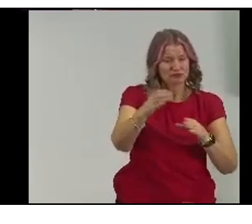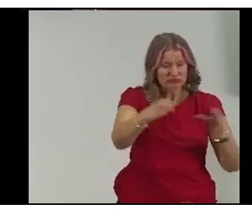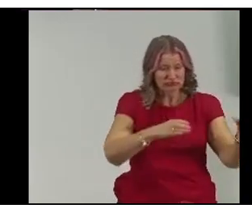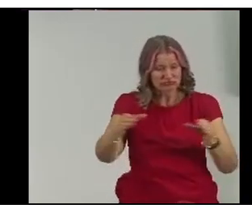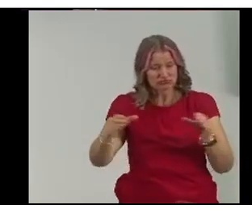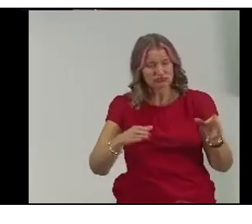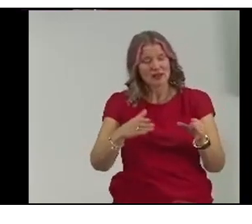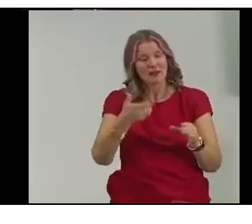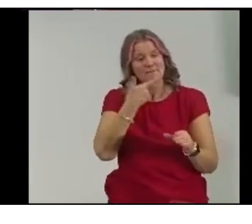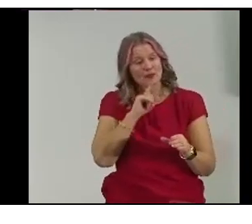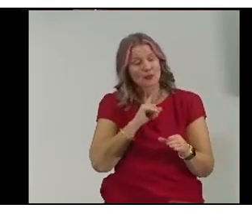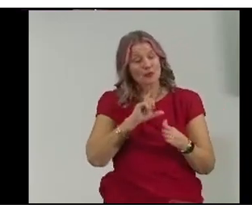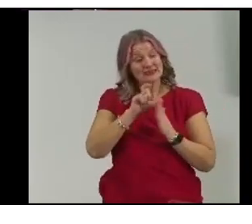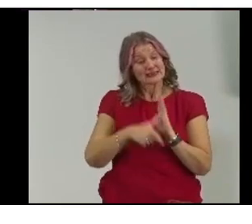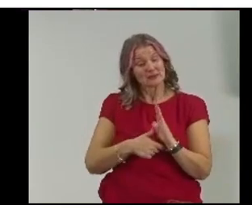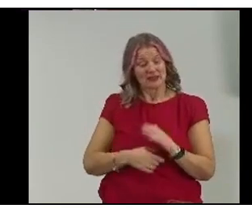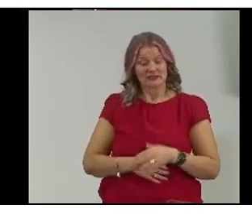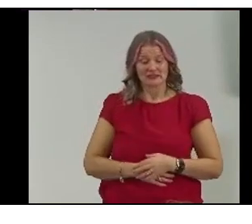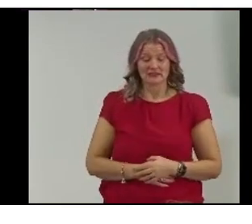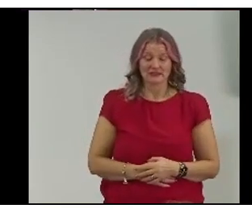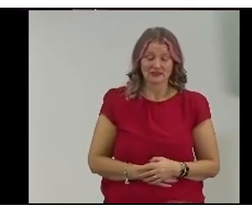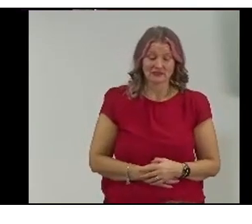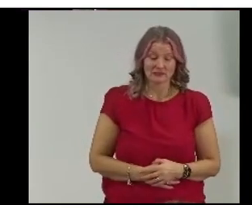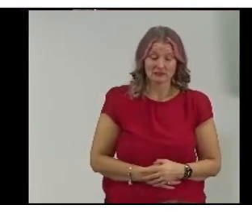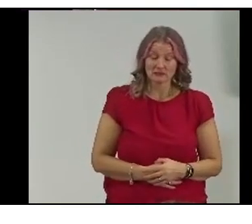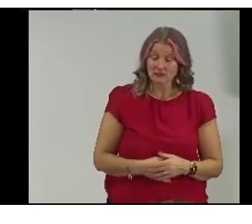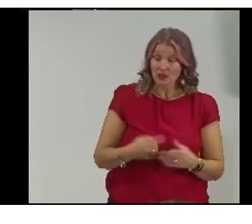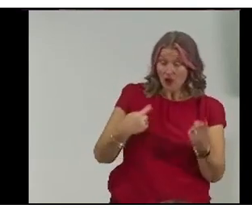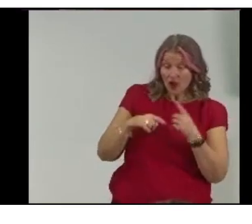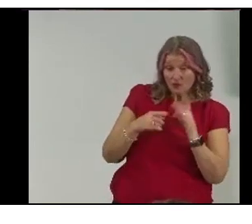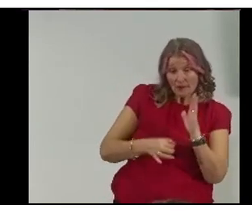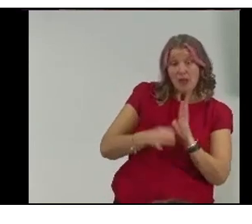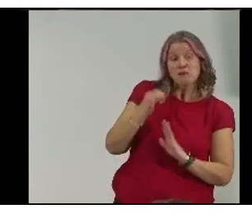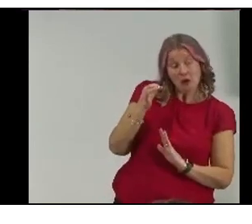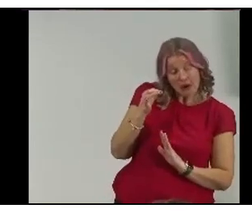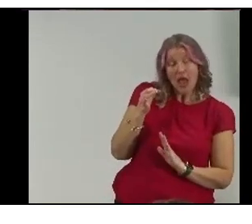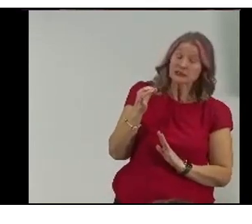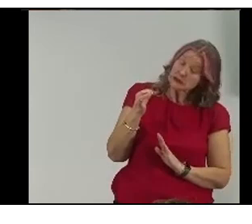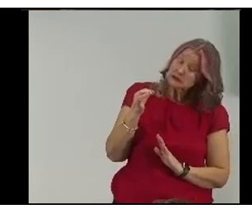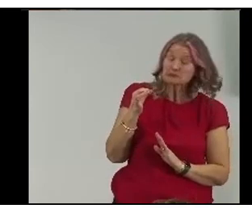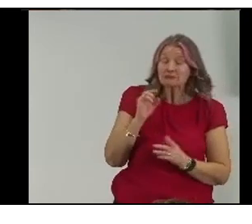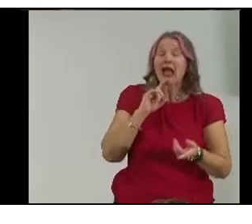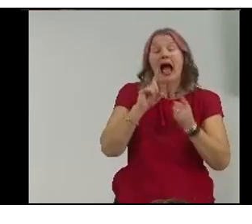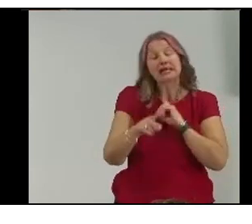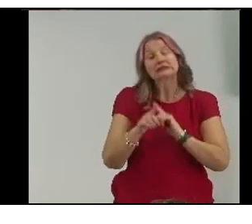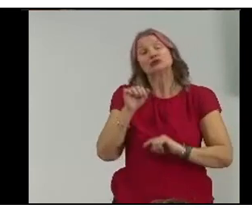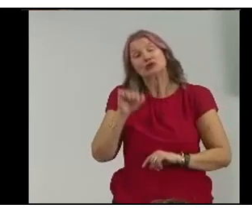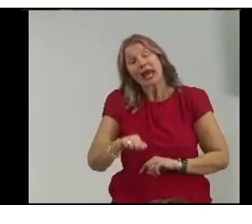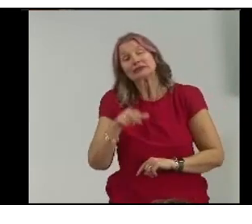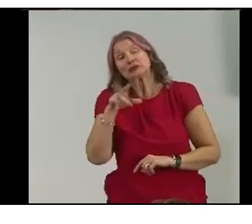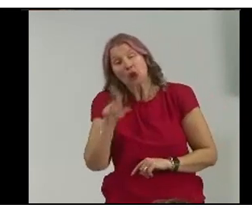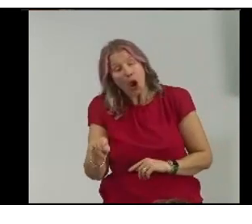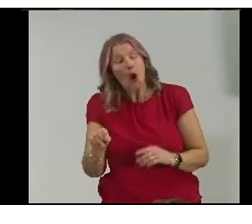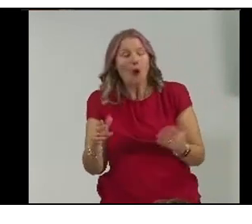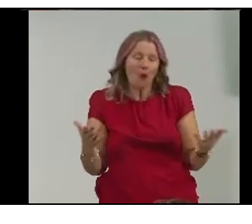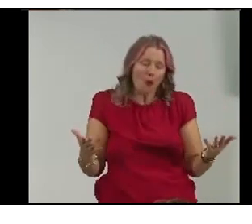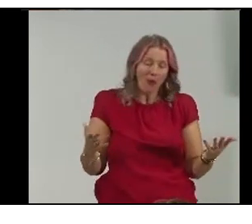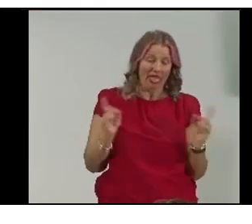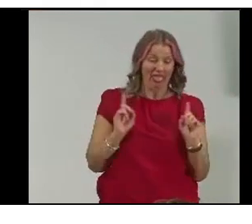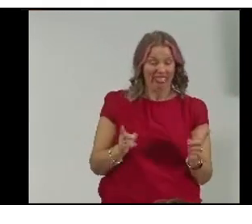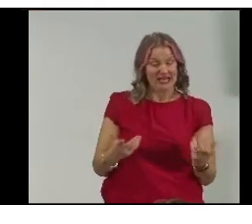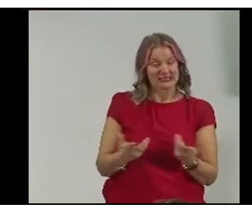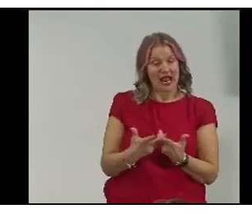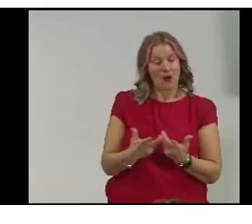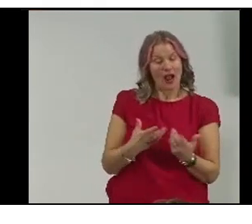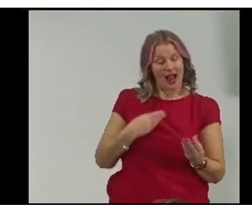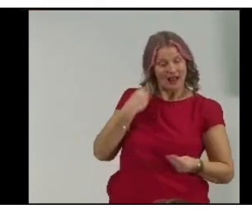Yeah. So have we made progress? The answer is yes and no. And this is how